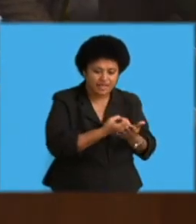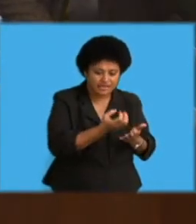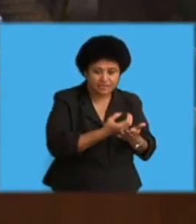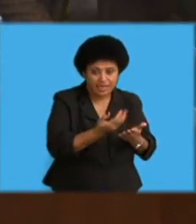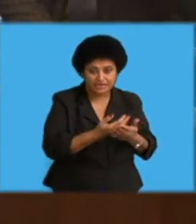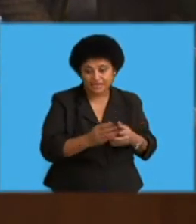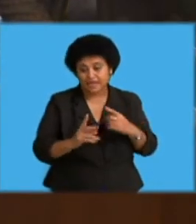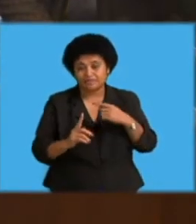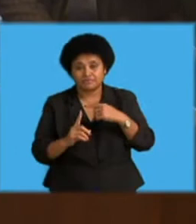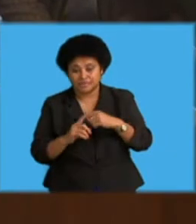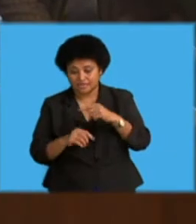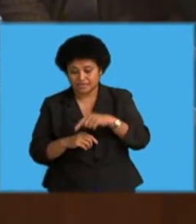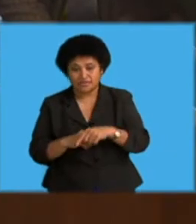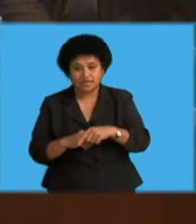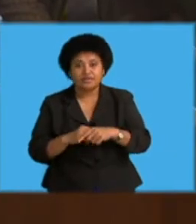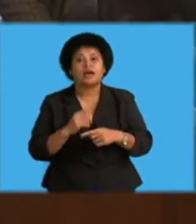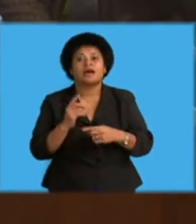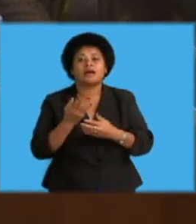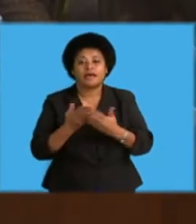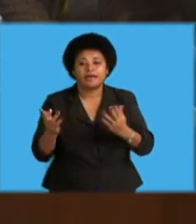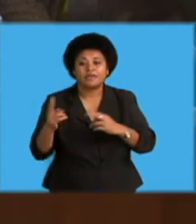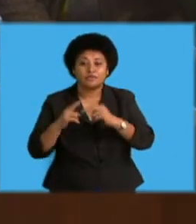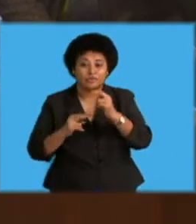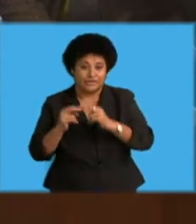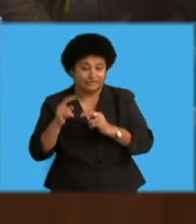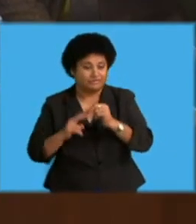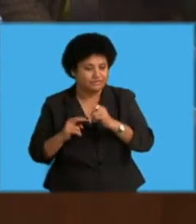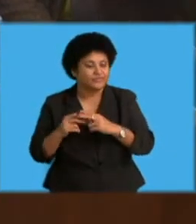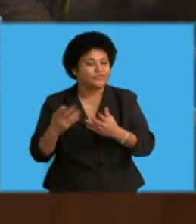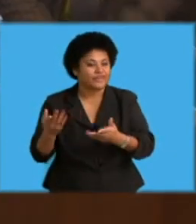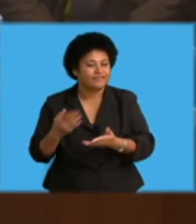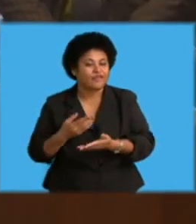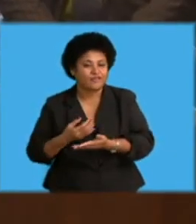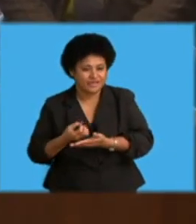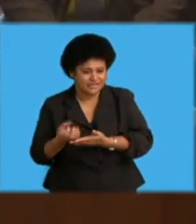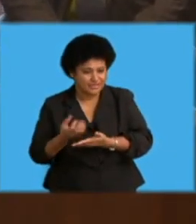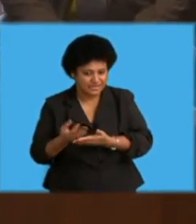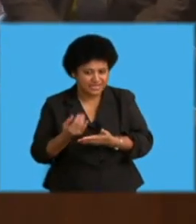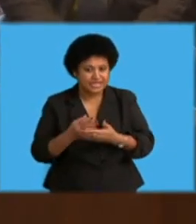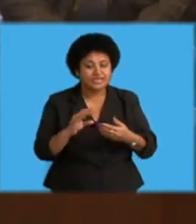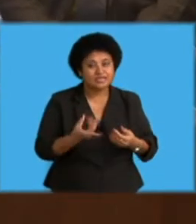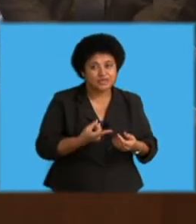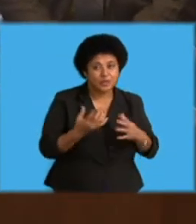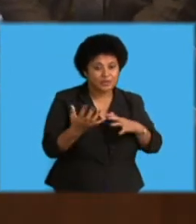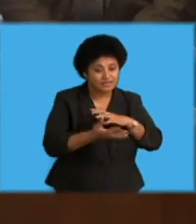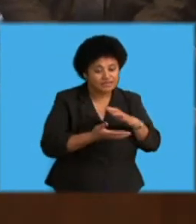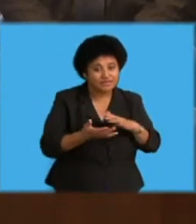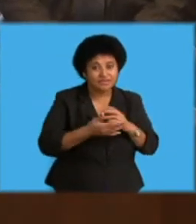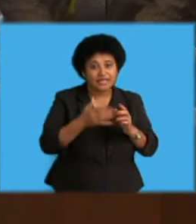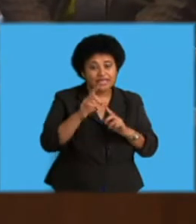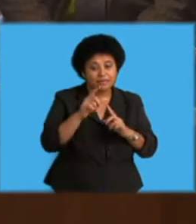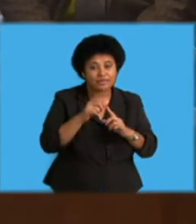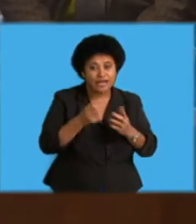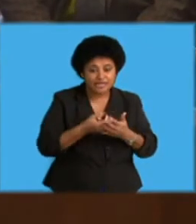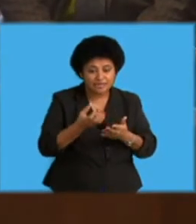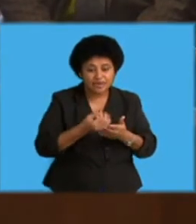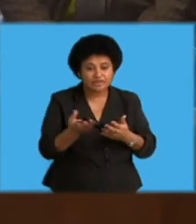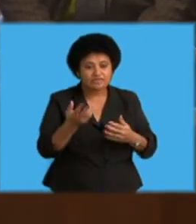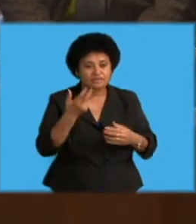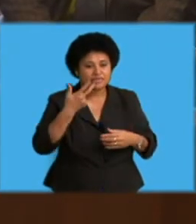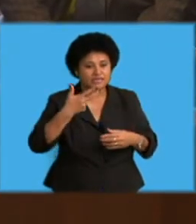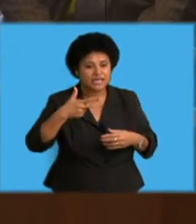to 2006, Madam Speaker, the government operating to capital expenditure mix was 83 to 17. In other